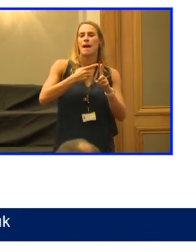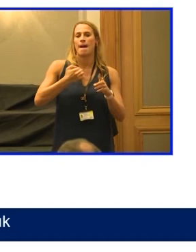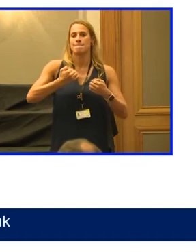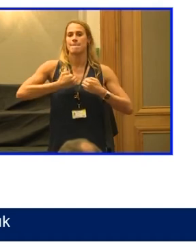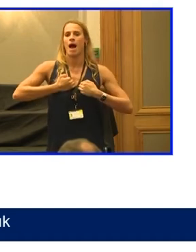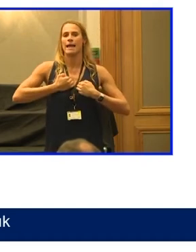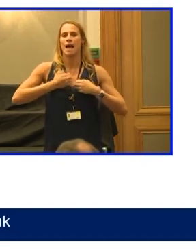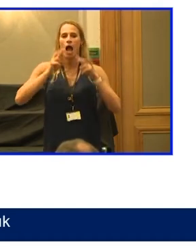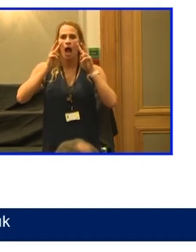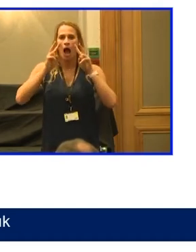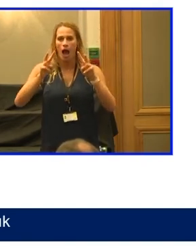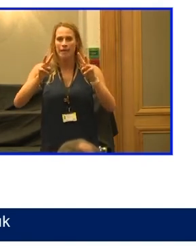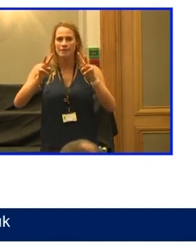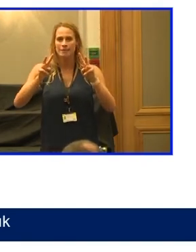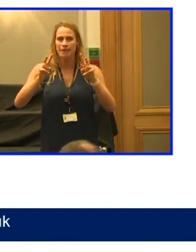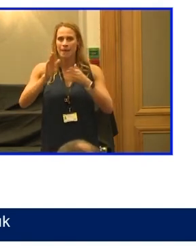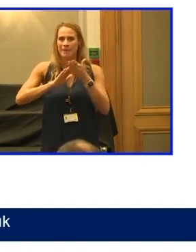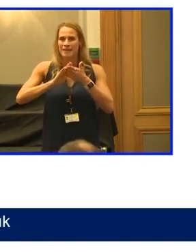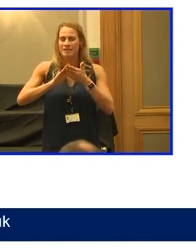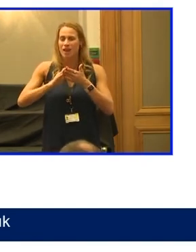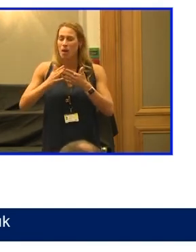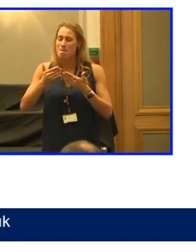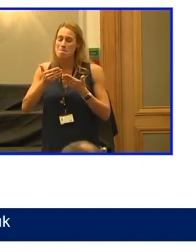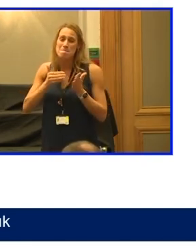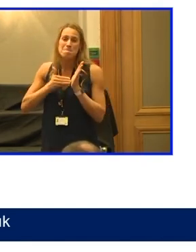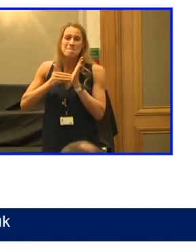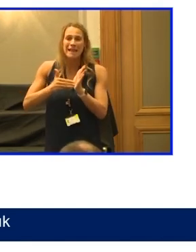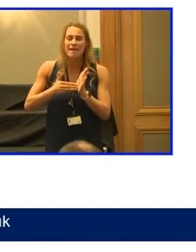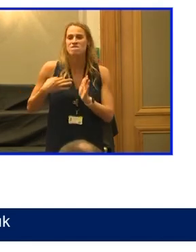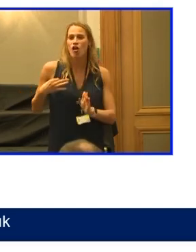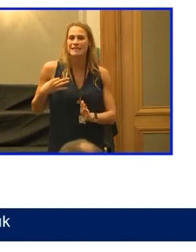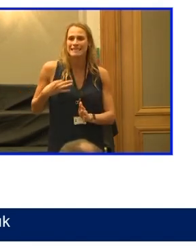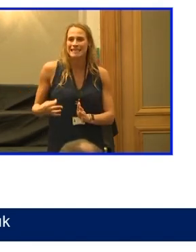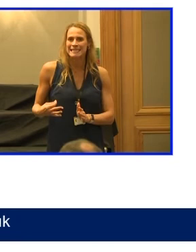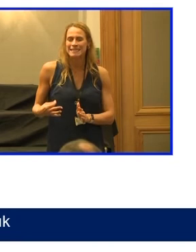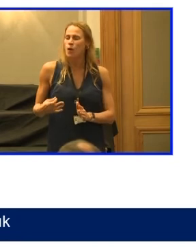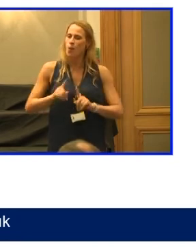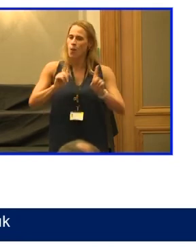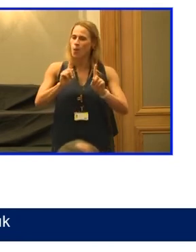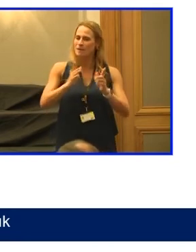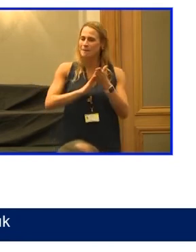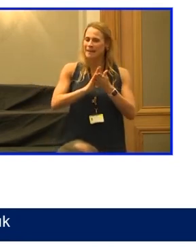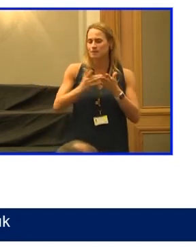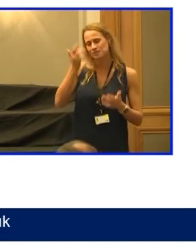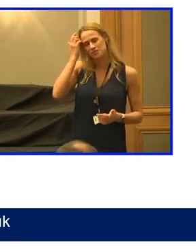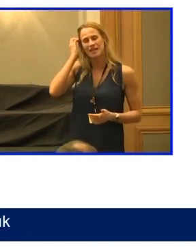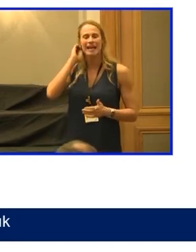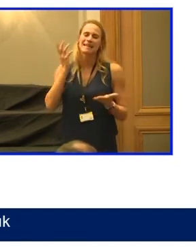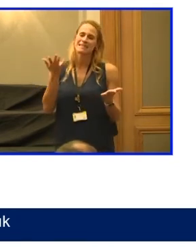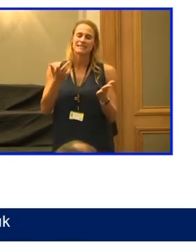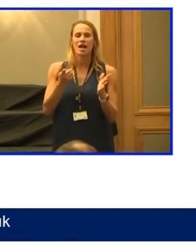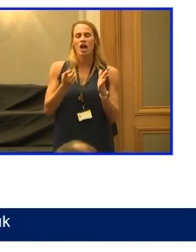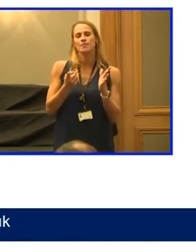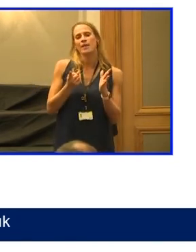one innovation in a second. So the Be My Eyes service, just to give you an idea, is sometimes and this is an AI, it's an